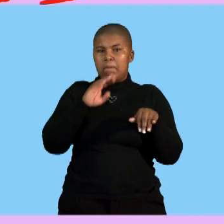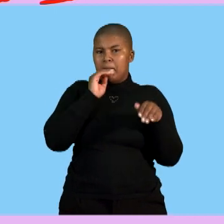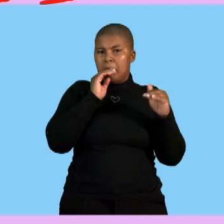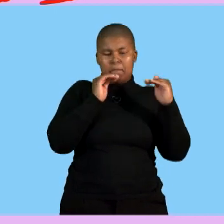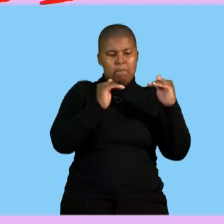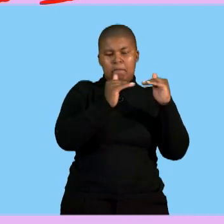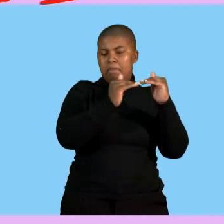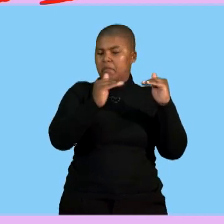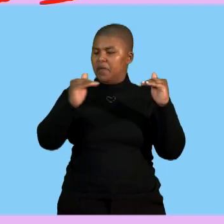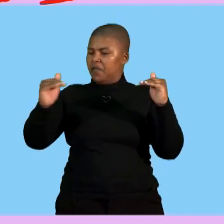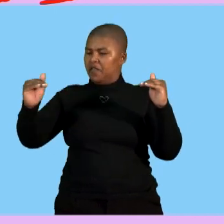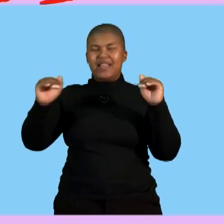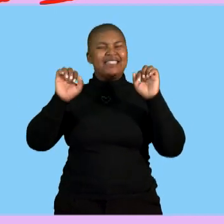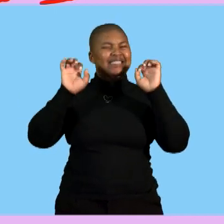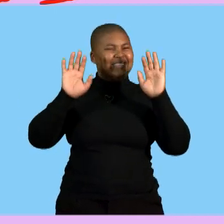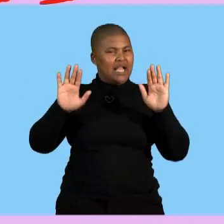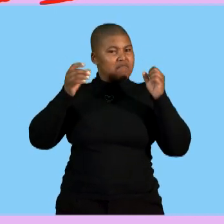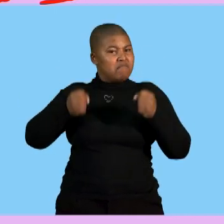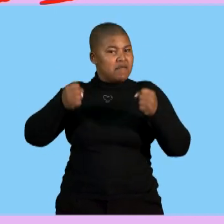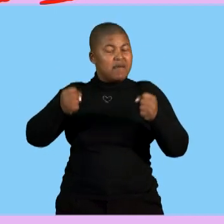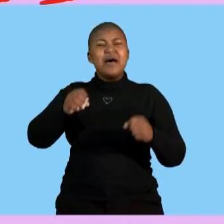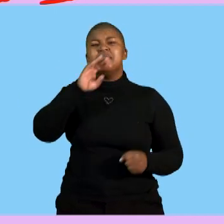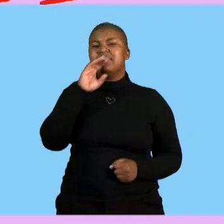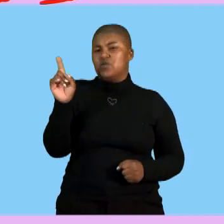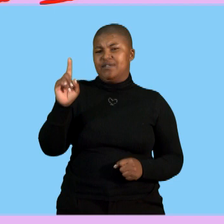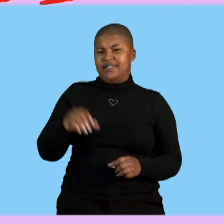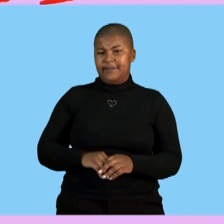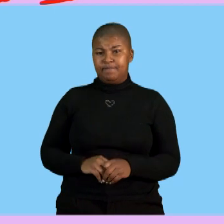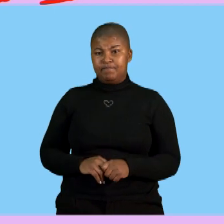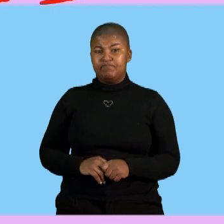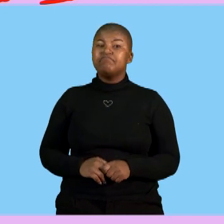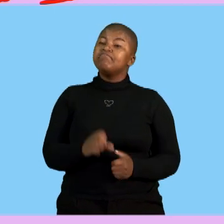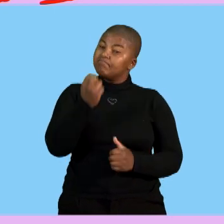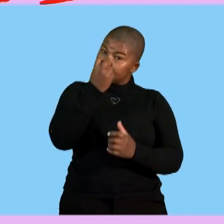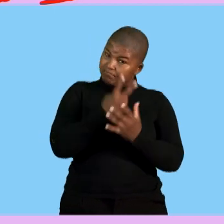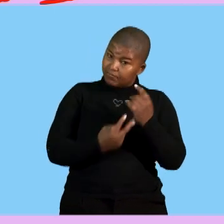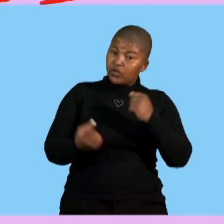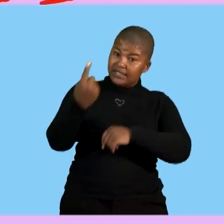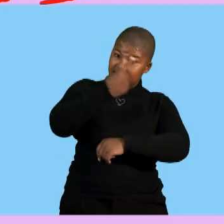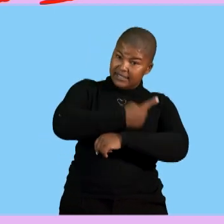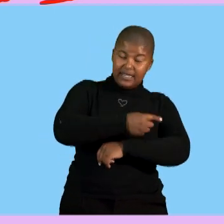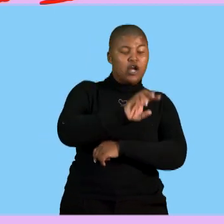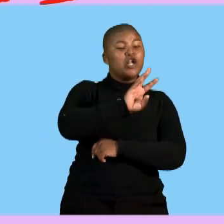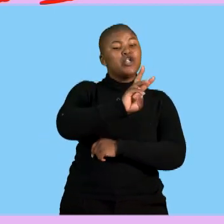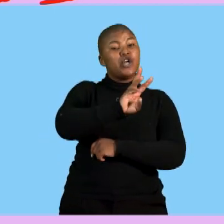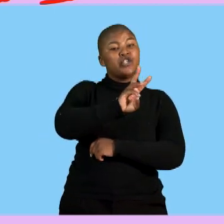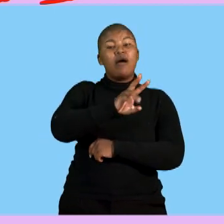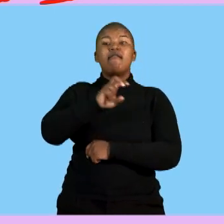at 10. So that means it was on both days